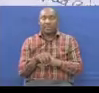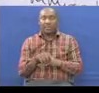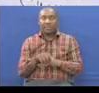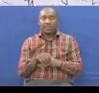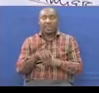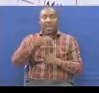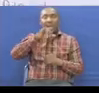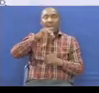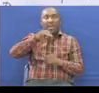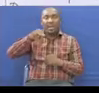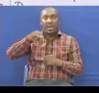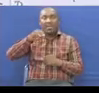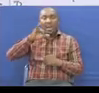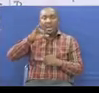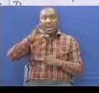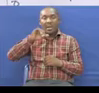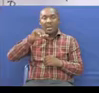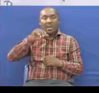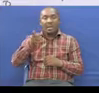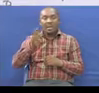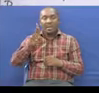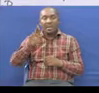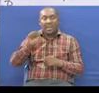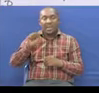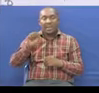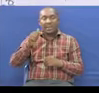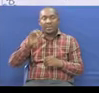immigration or emigrations. So these two